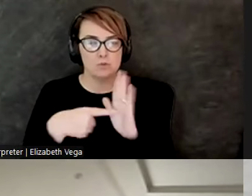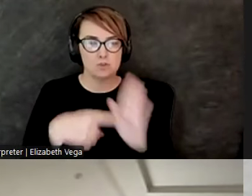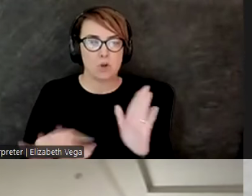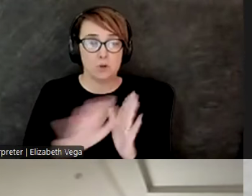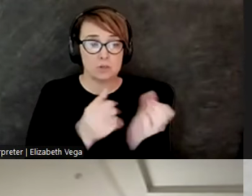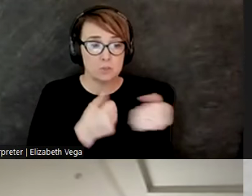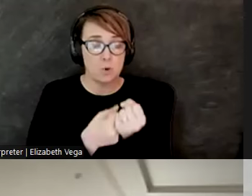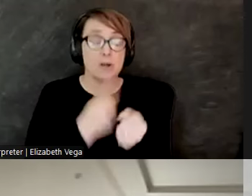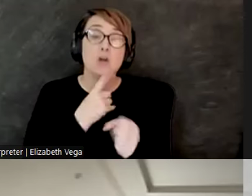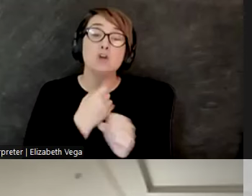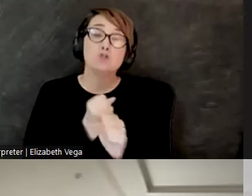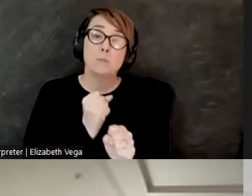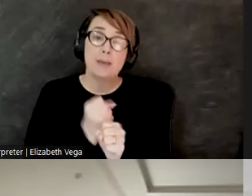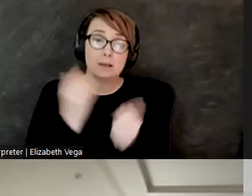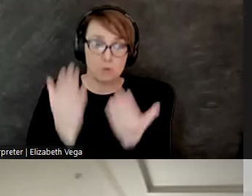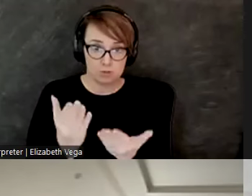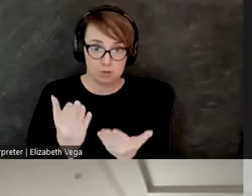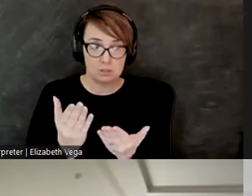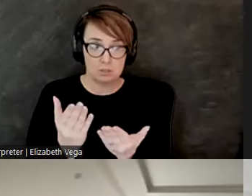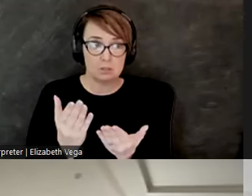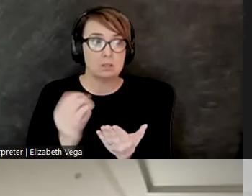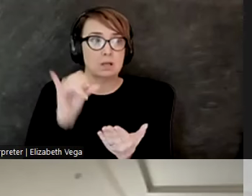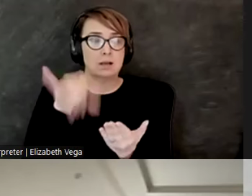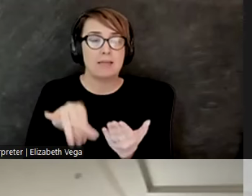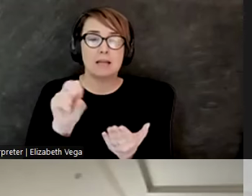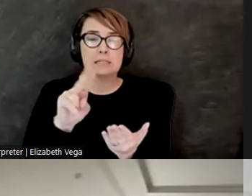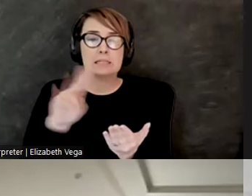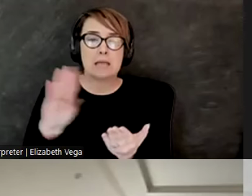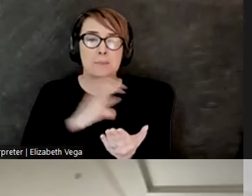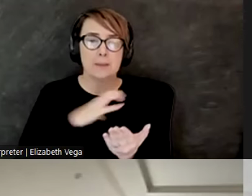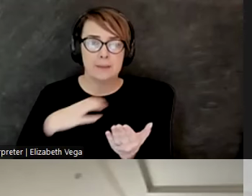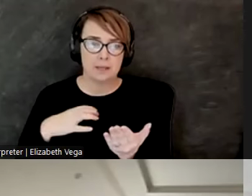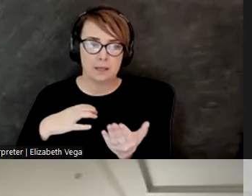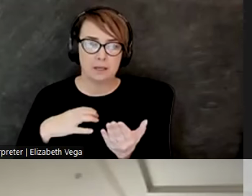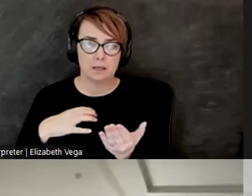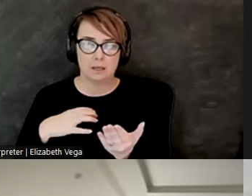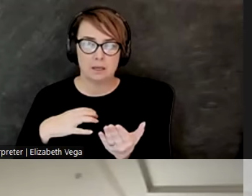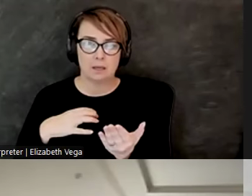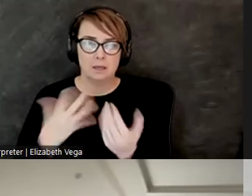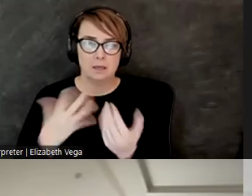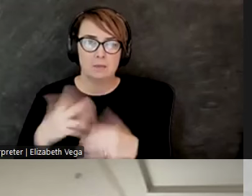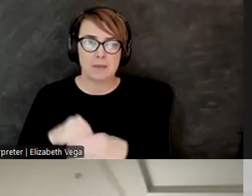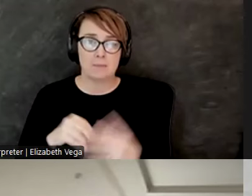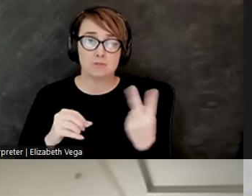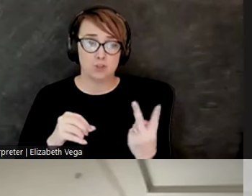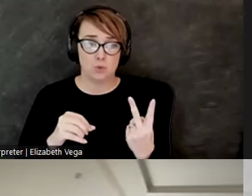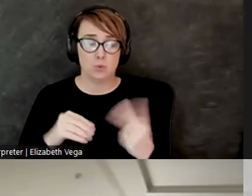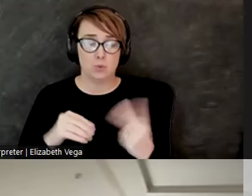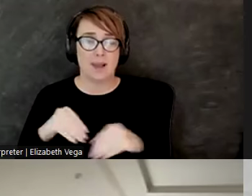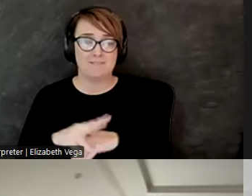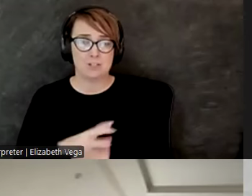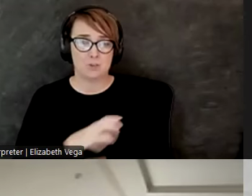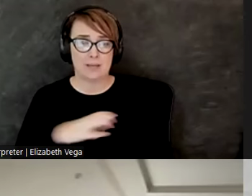motion that a subcommittee made up of two advisory committee